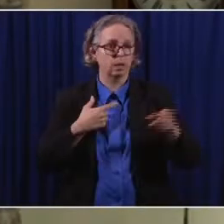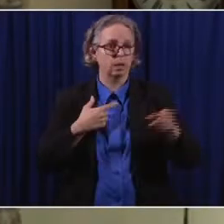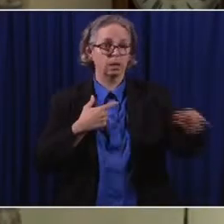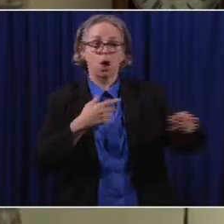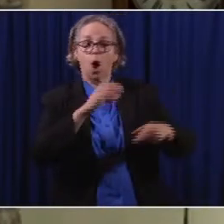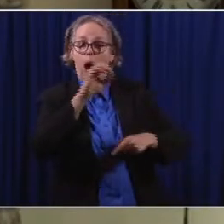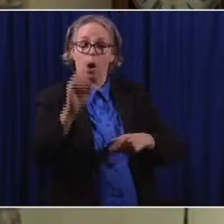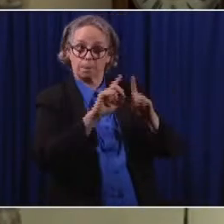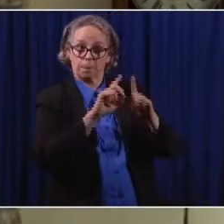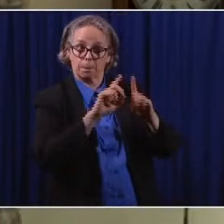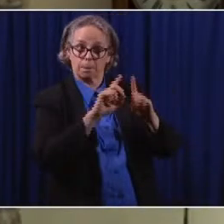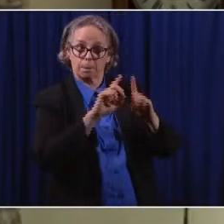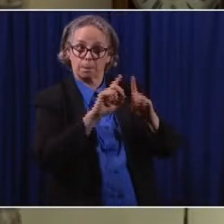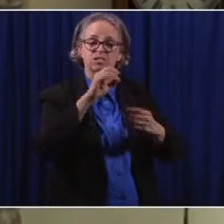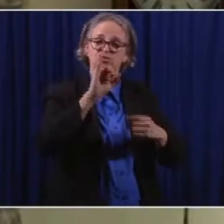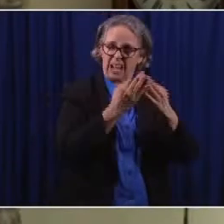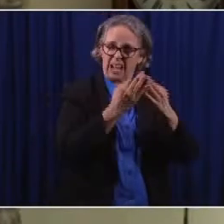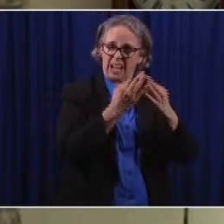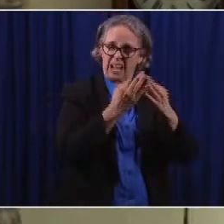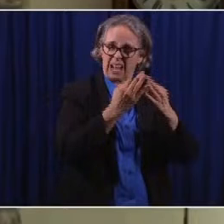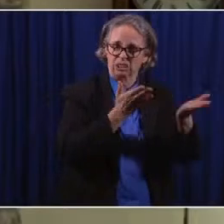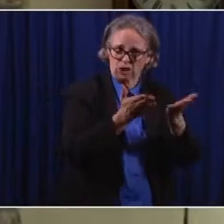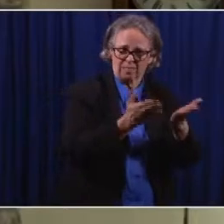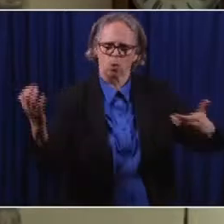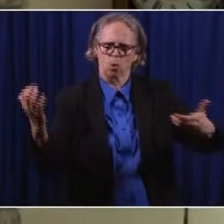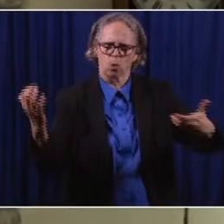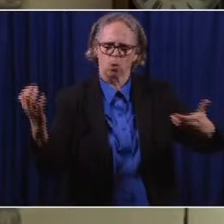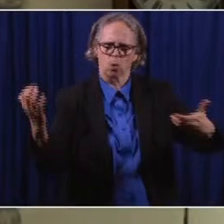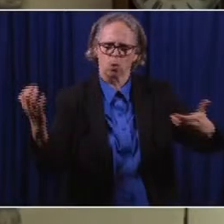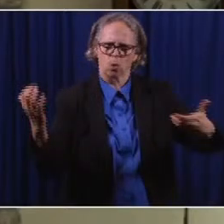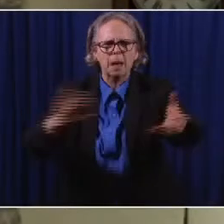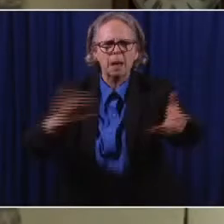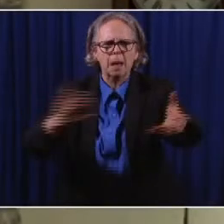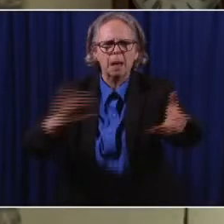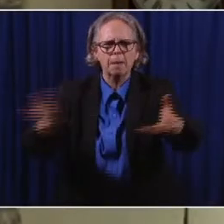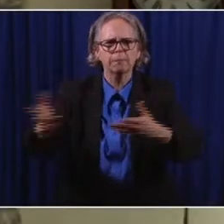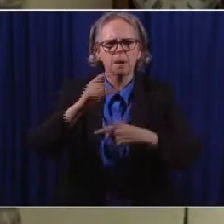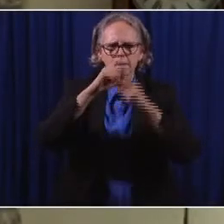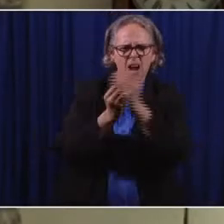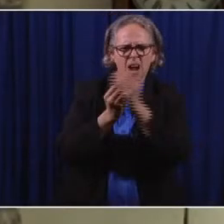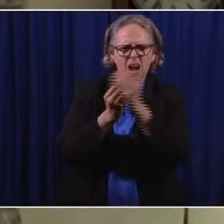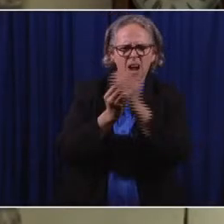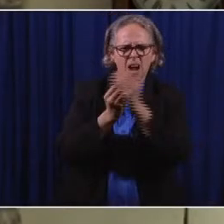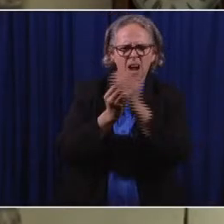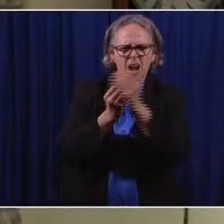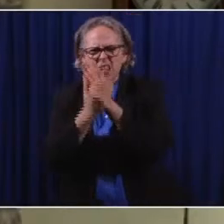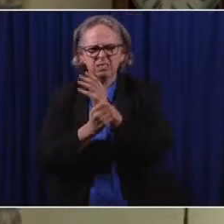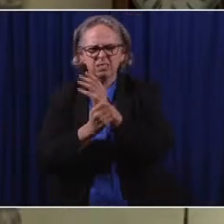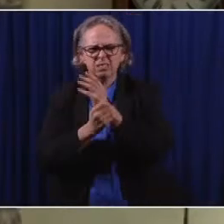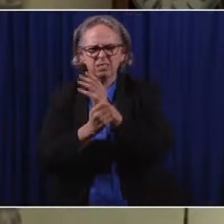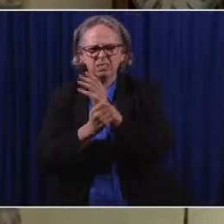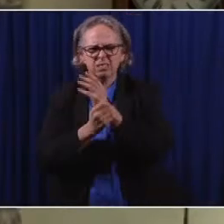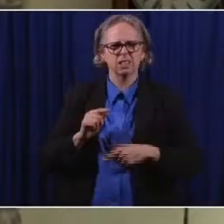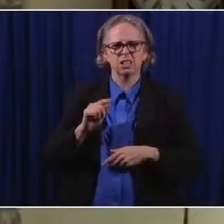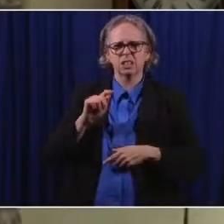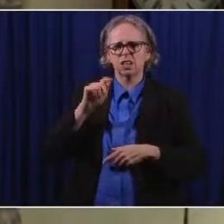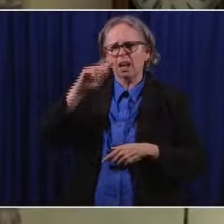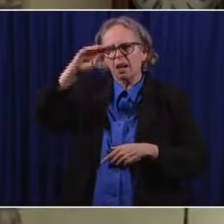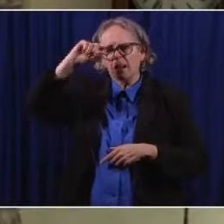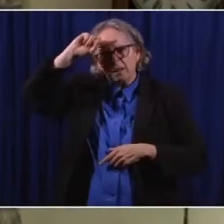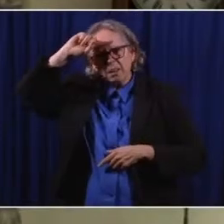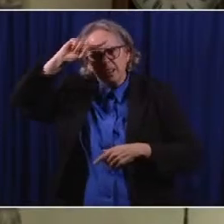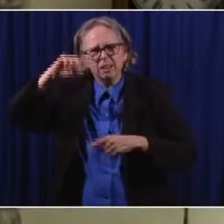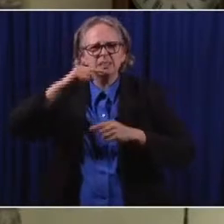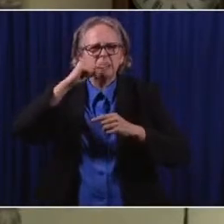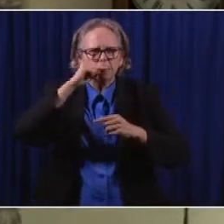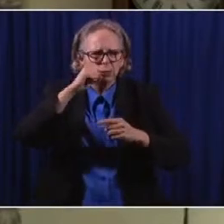cleaner, digital forehead thermometers to workers and operators. By helping provide these prevention tools and